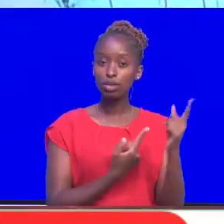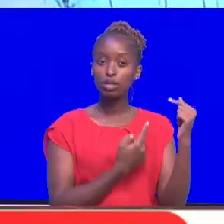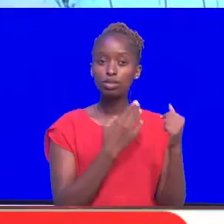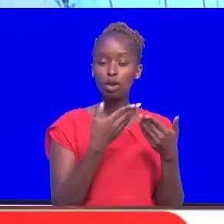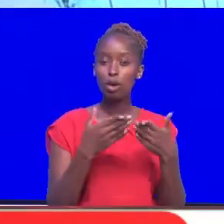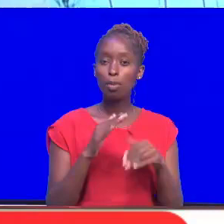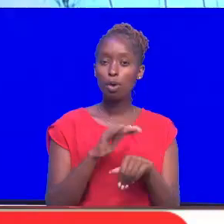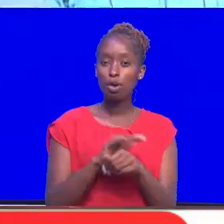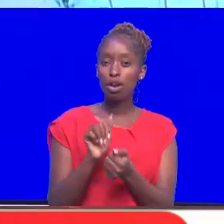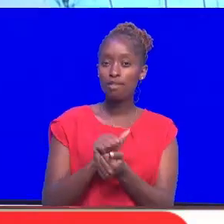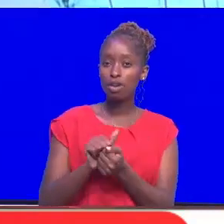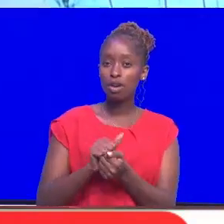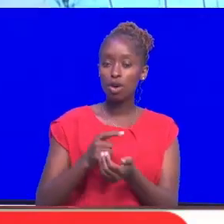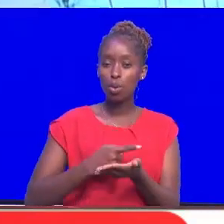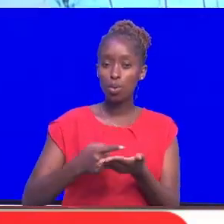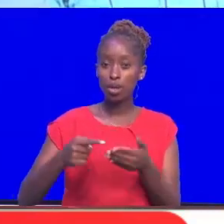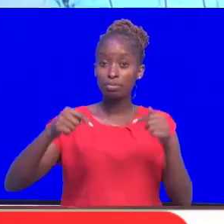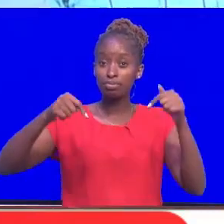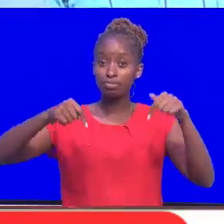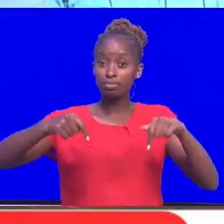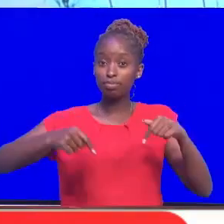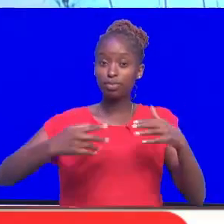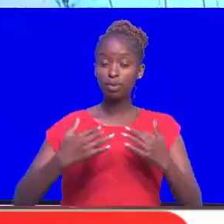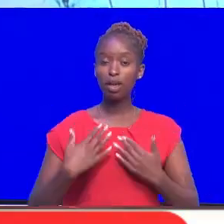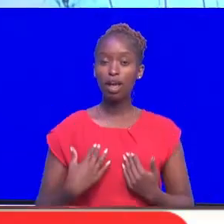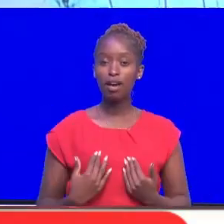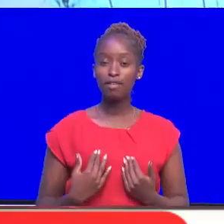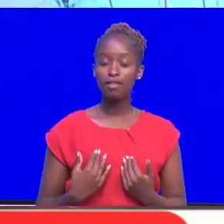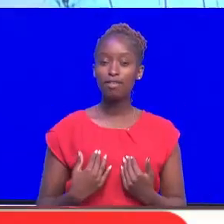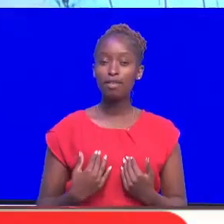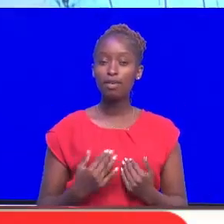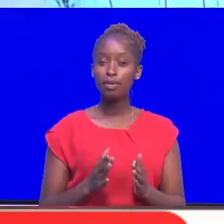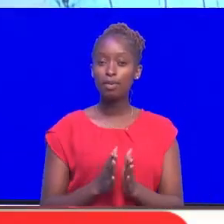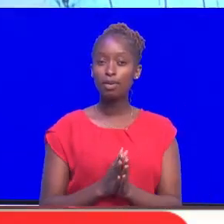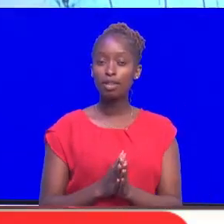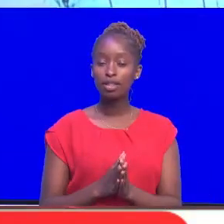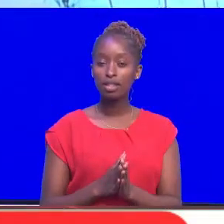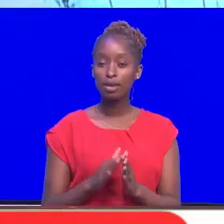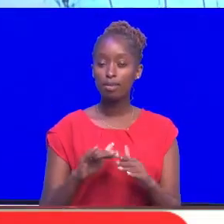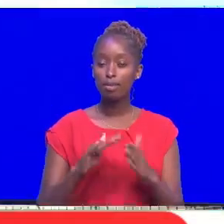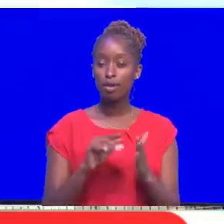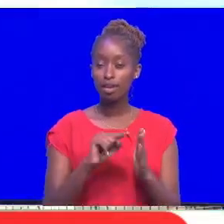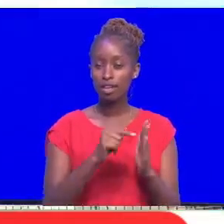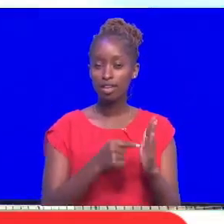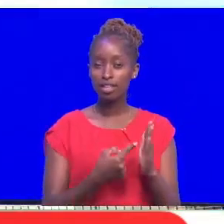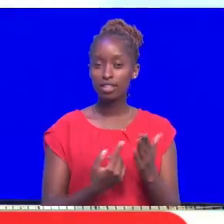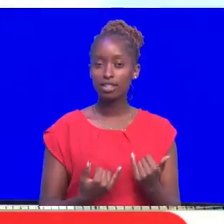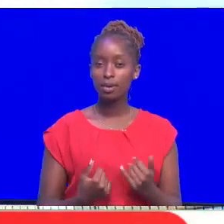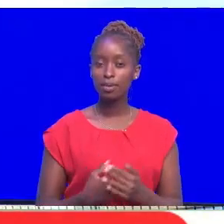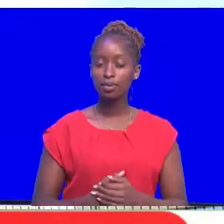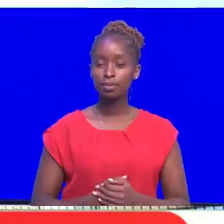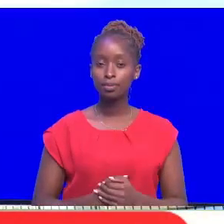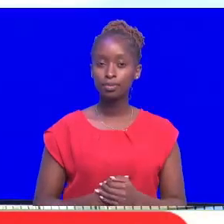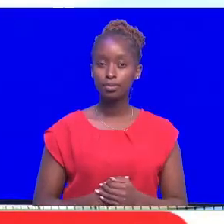Friday this week. Our senior parliamentary reporter Elizabeth Mutuku with the details.